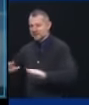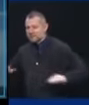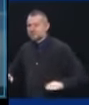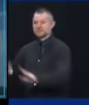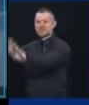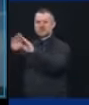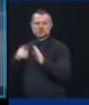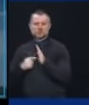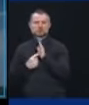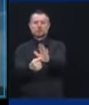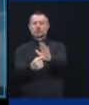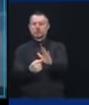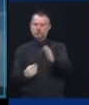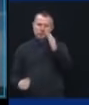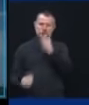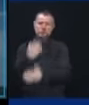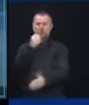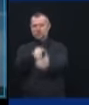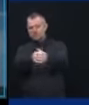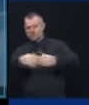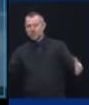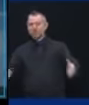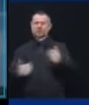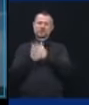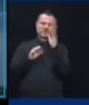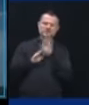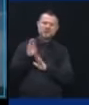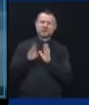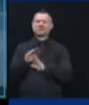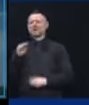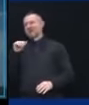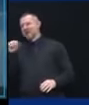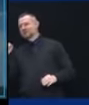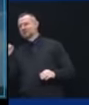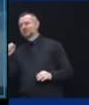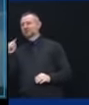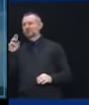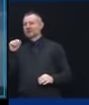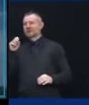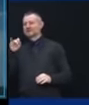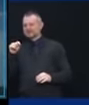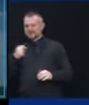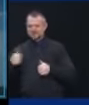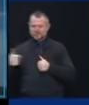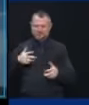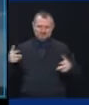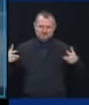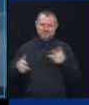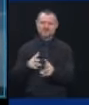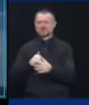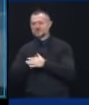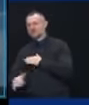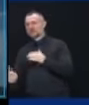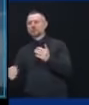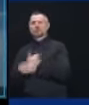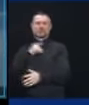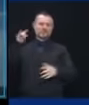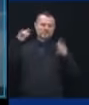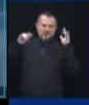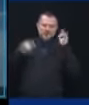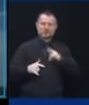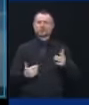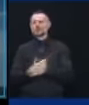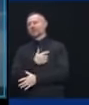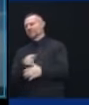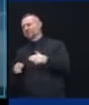development, show new mass transit stations, show new airports, new tunnels, new bridges, new parks,